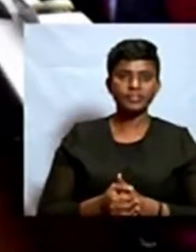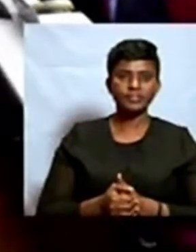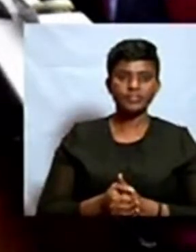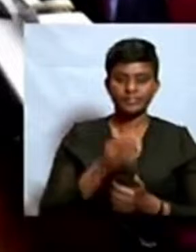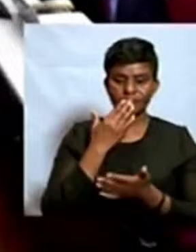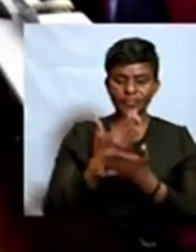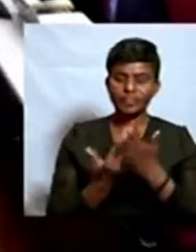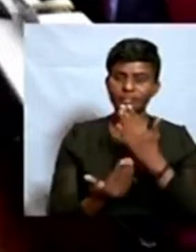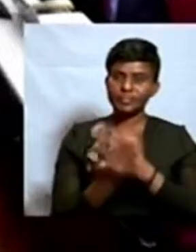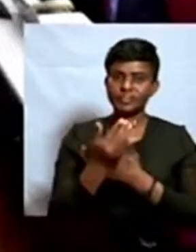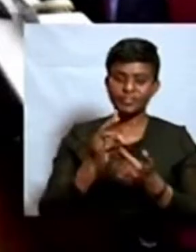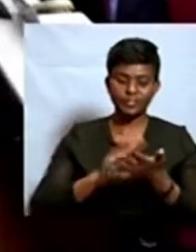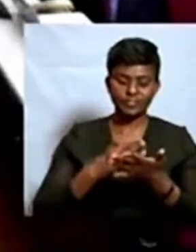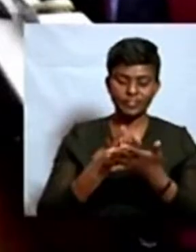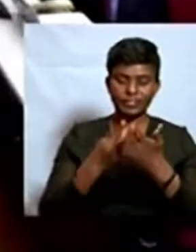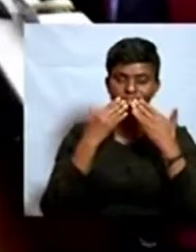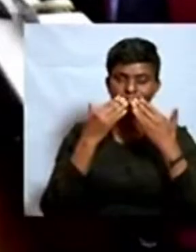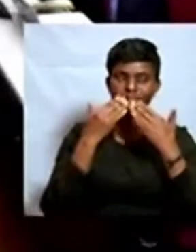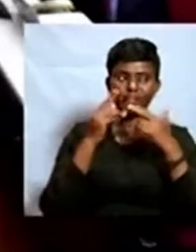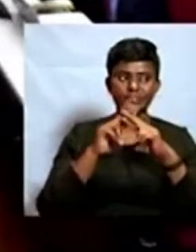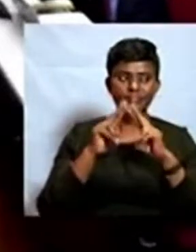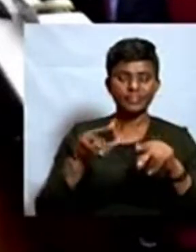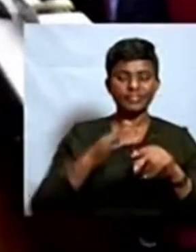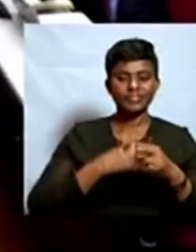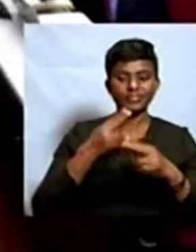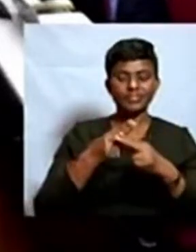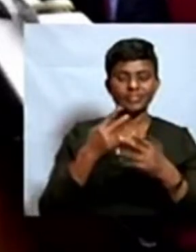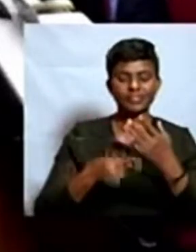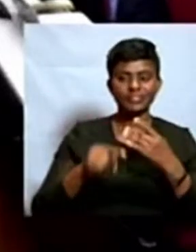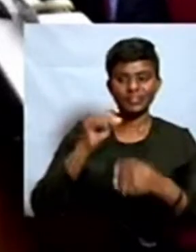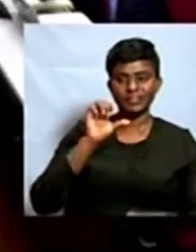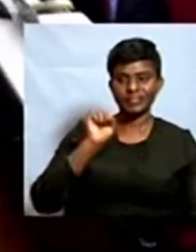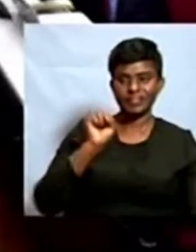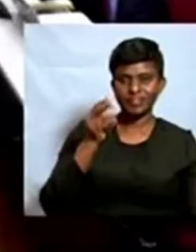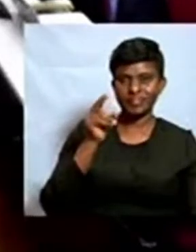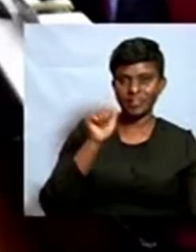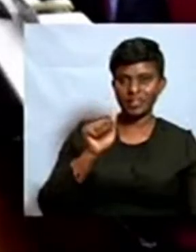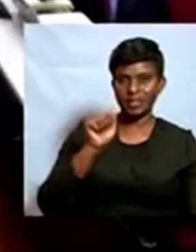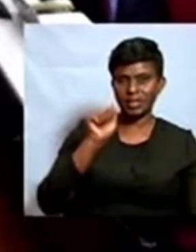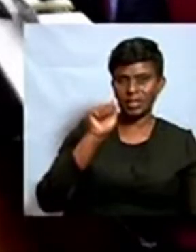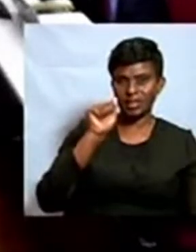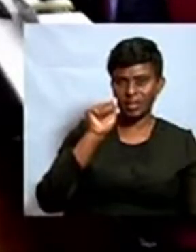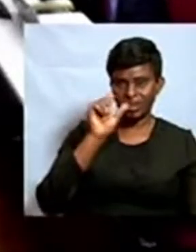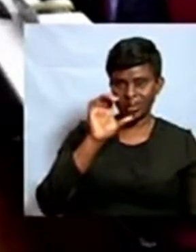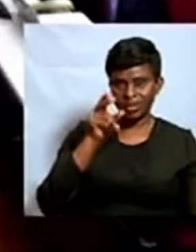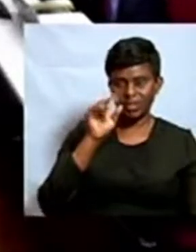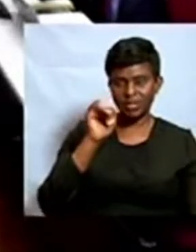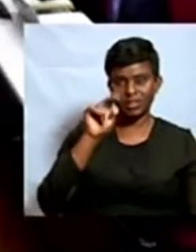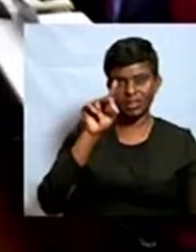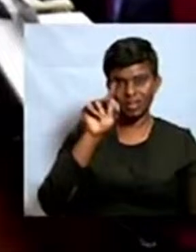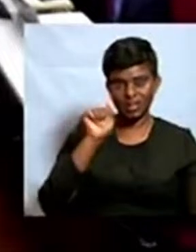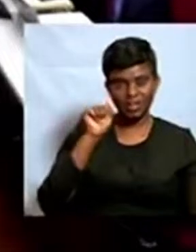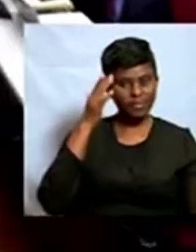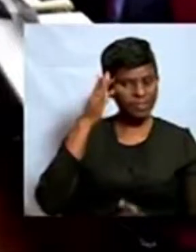Good morning, witness. Thank you, Chair. My name is Darius Shachinda from the Ministry of Justice, sitting in as a permanent witness.